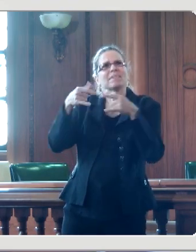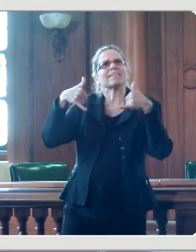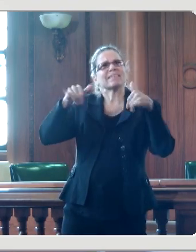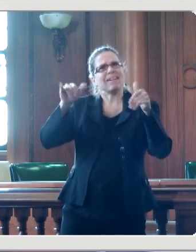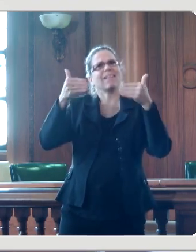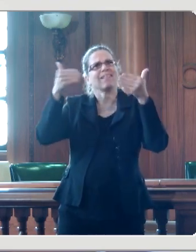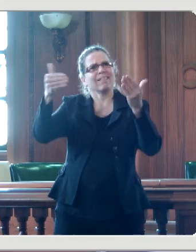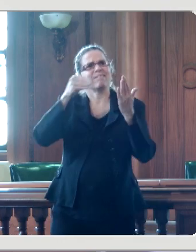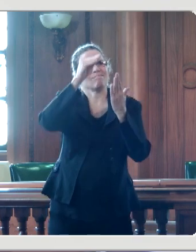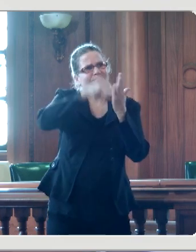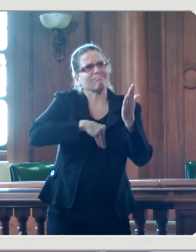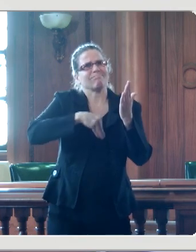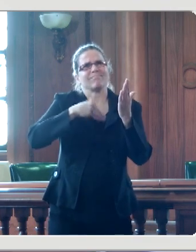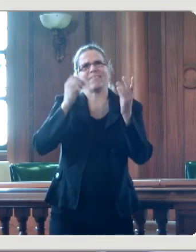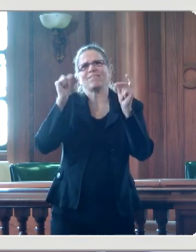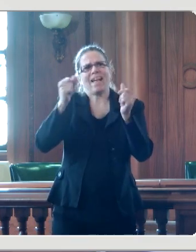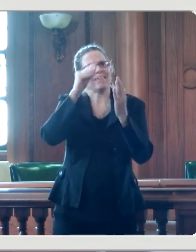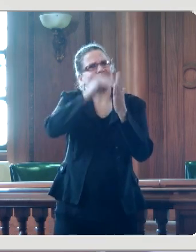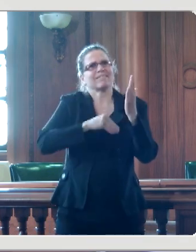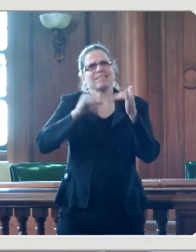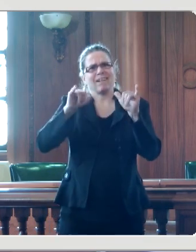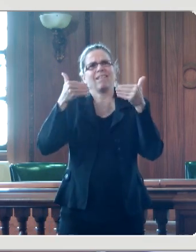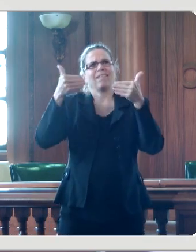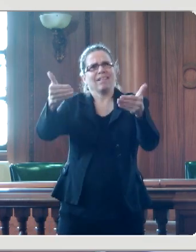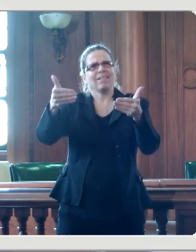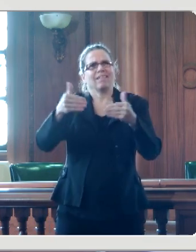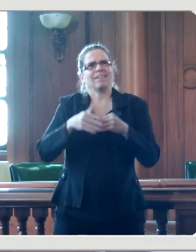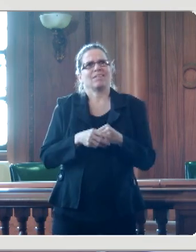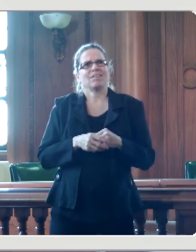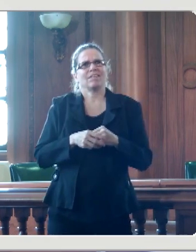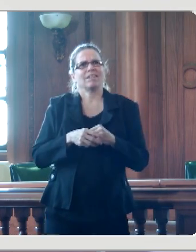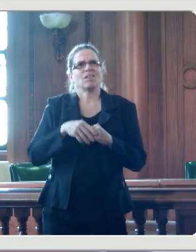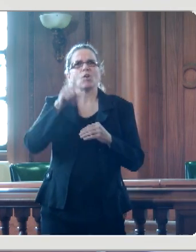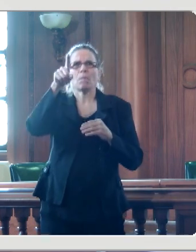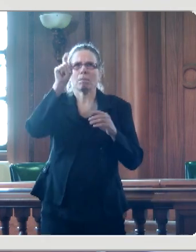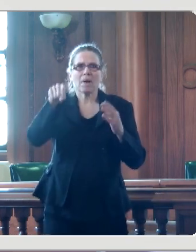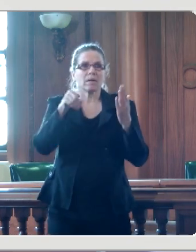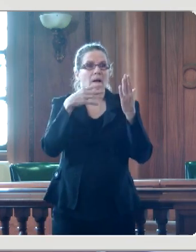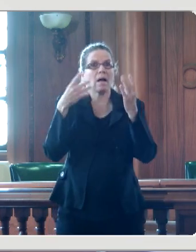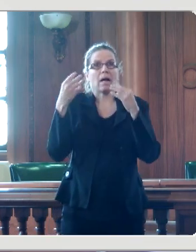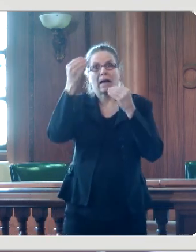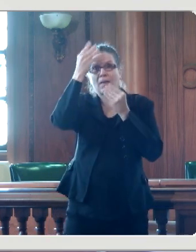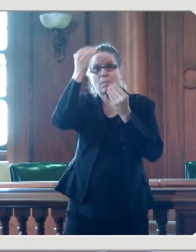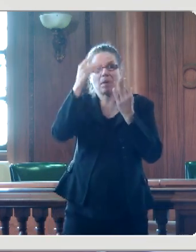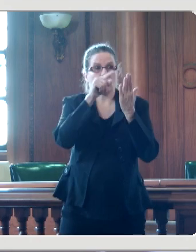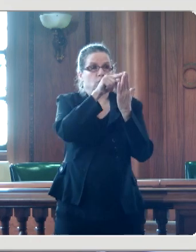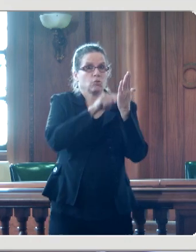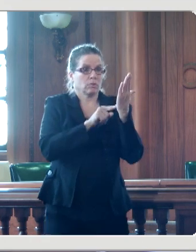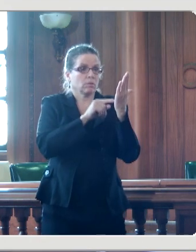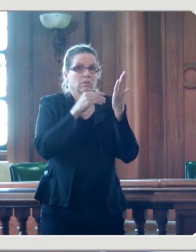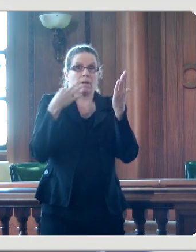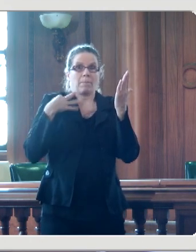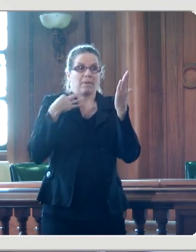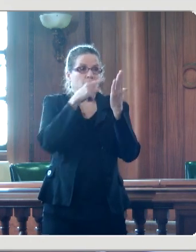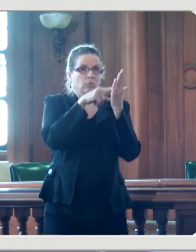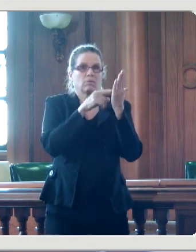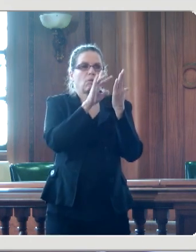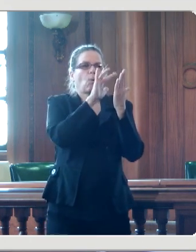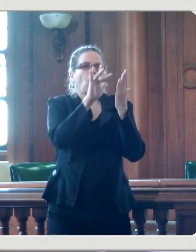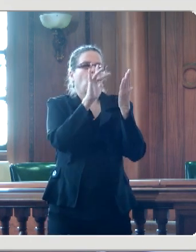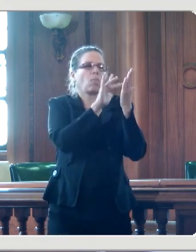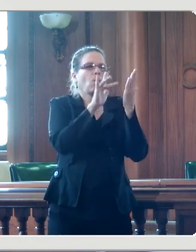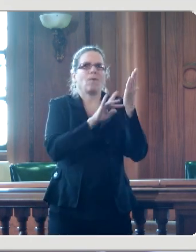needed is provided and filled out. So that way it will not delay the award coming your